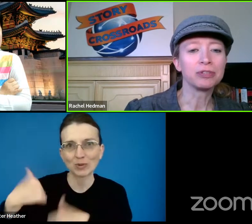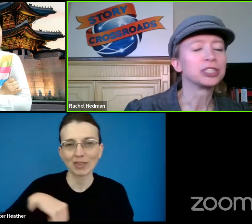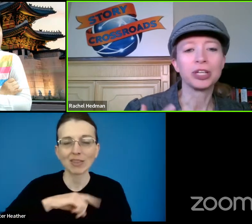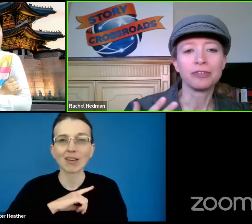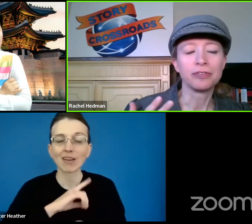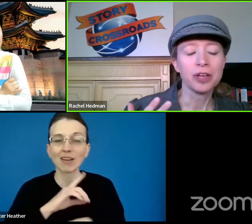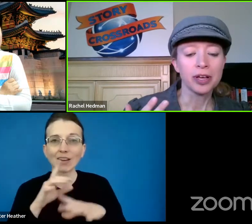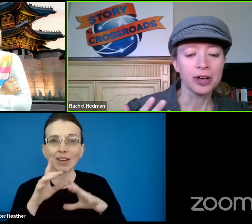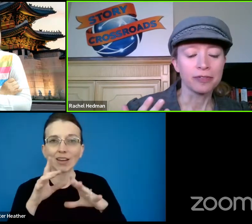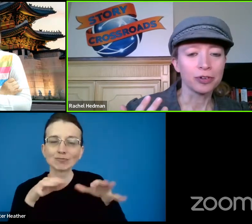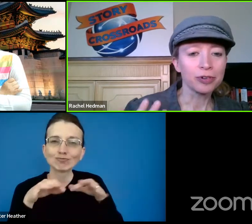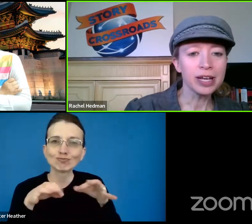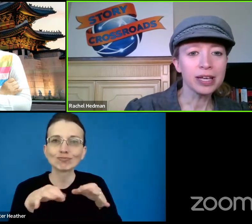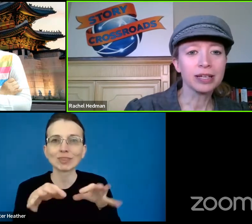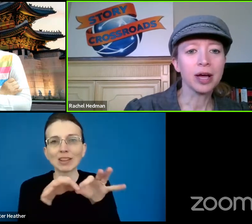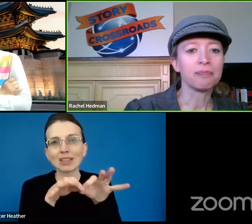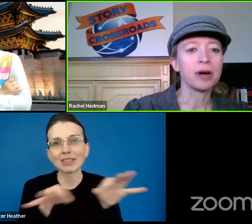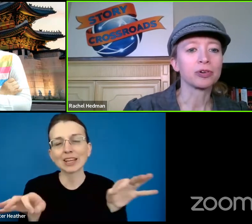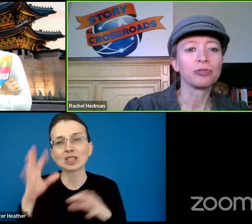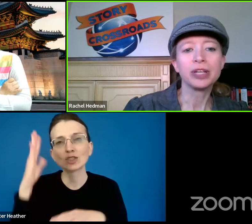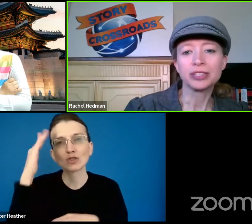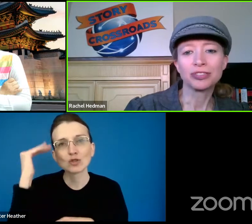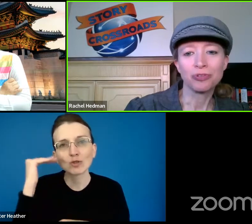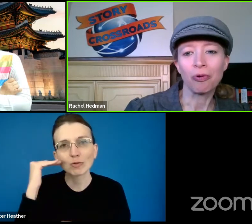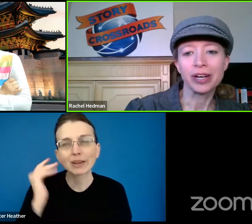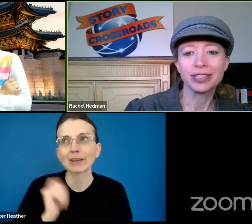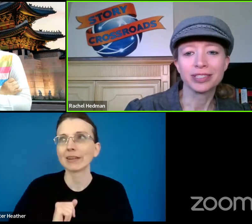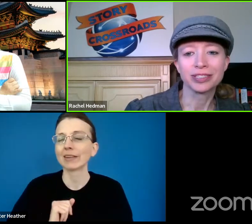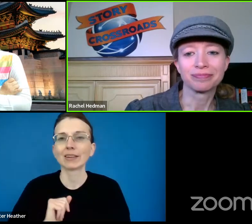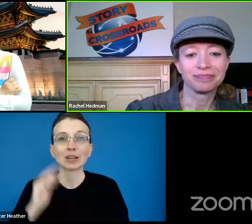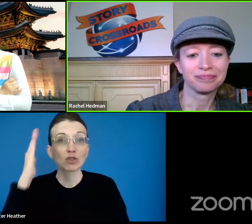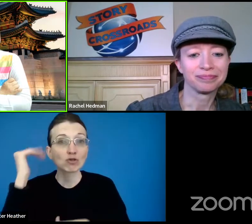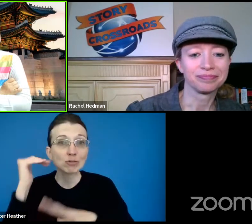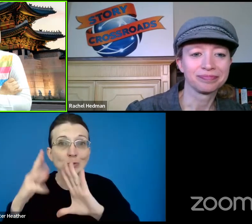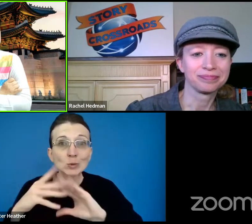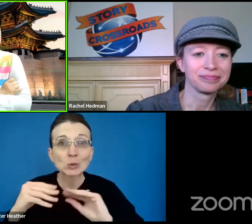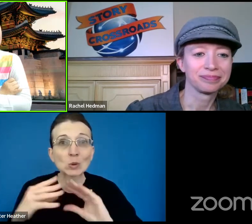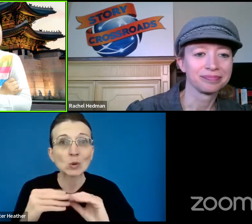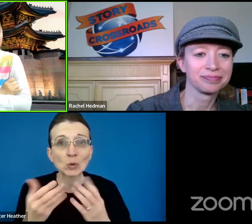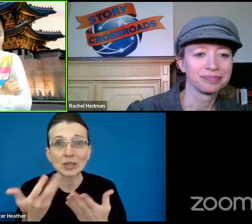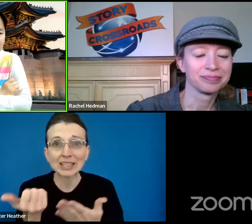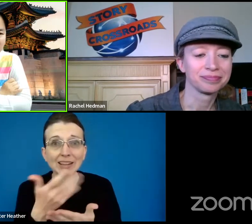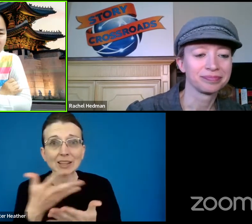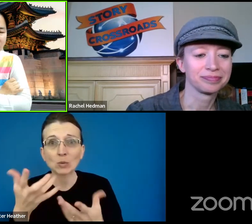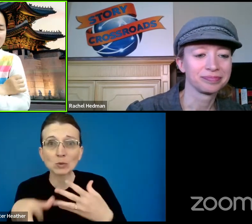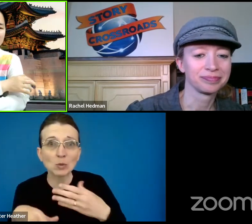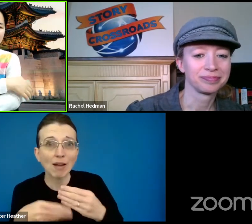the language of Korean, about Korean stories.